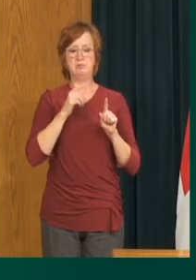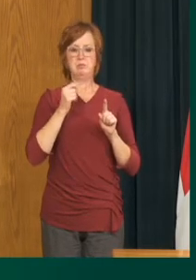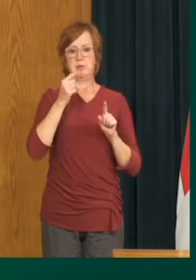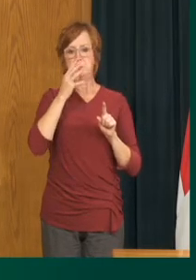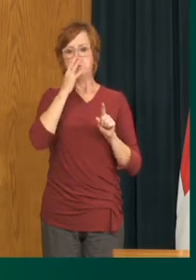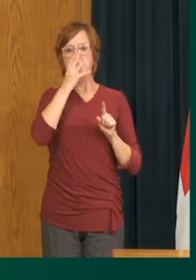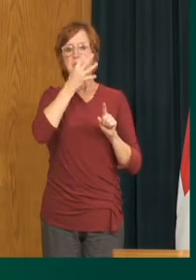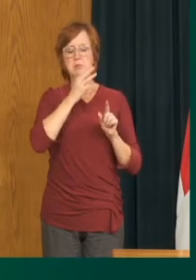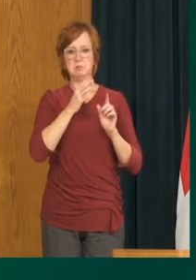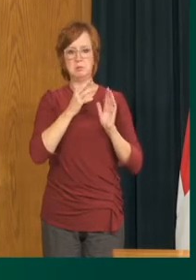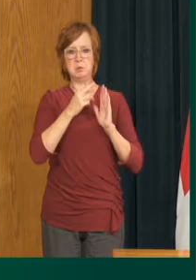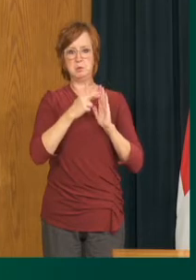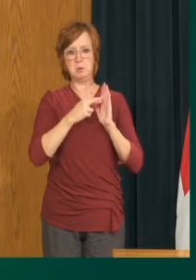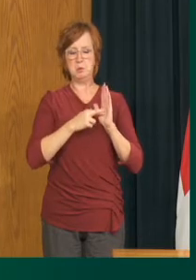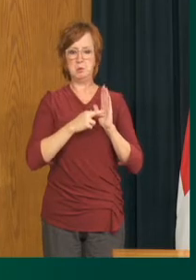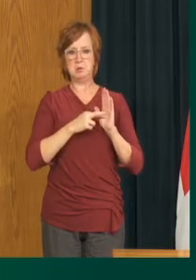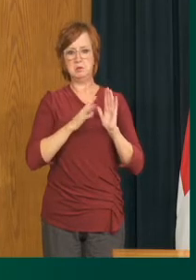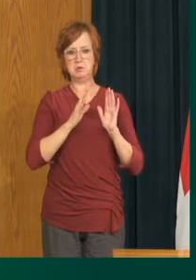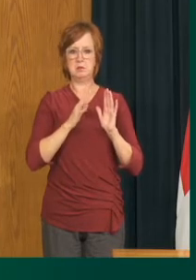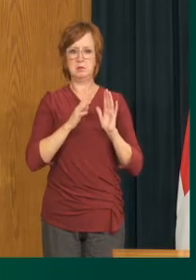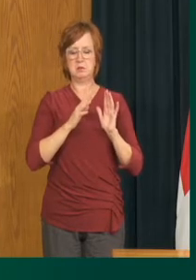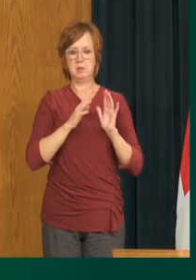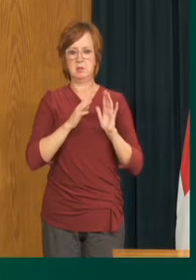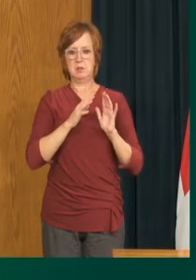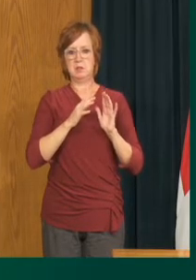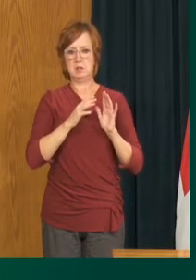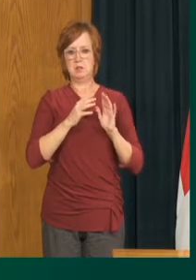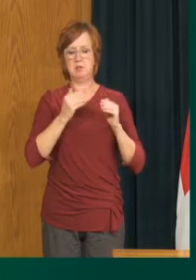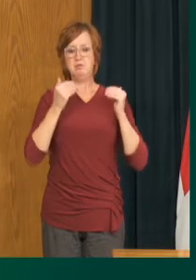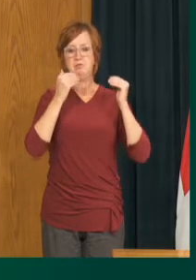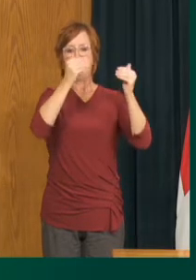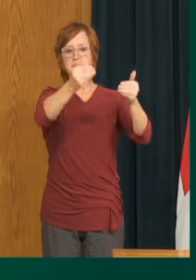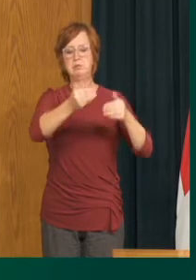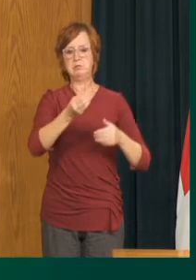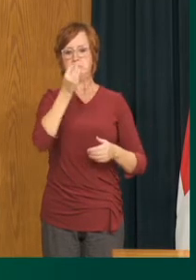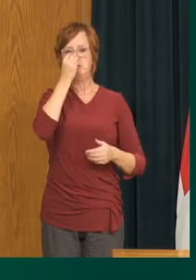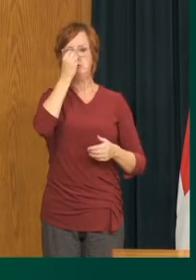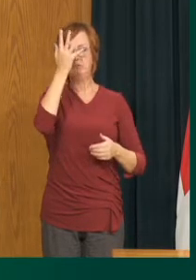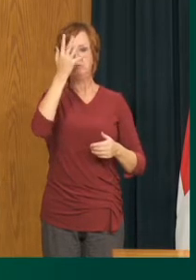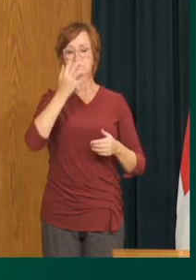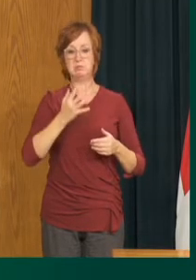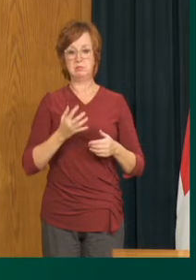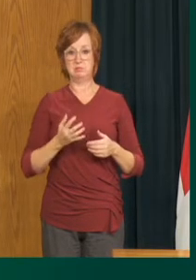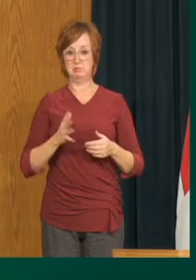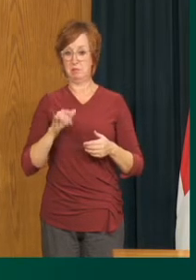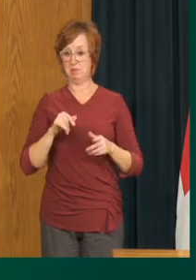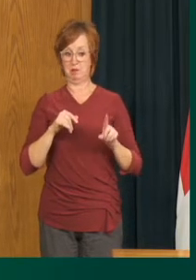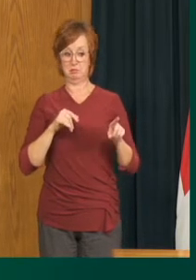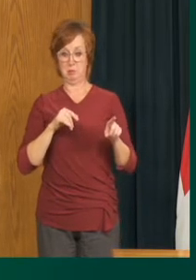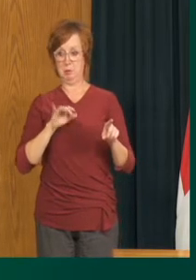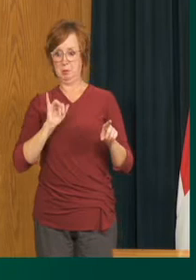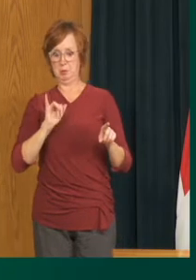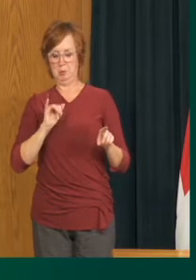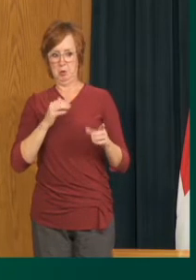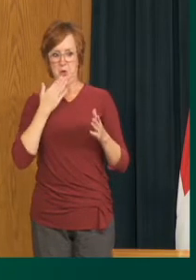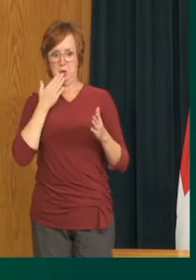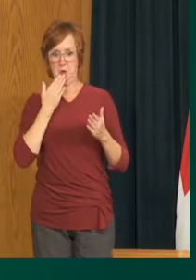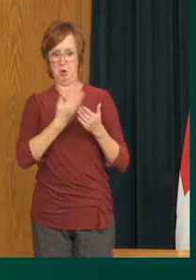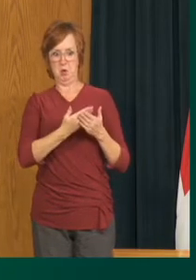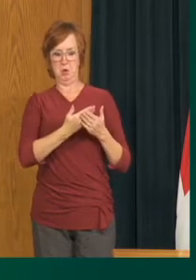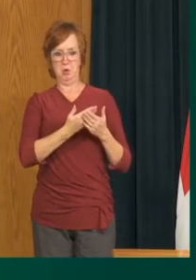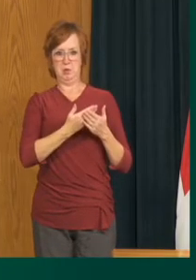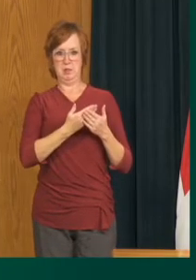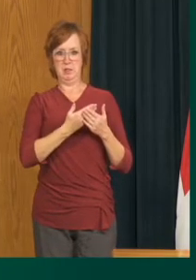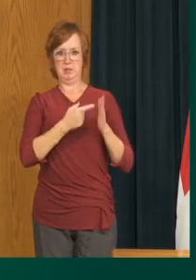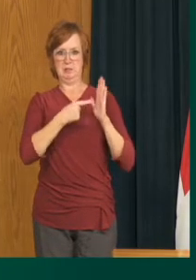of individuals step outside those guidelines, the challenges that we could be facing if we weren't all taking that personal responsibility as seriously